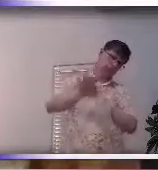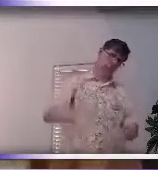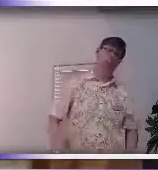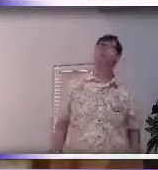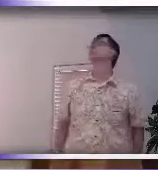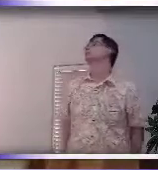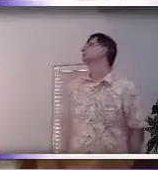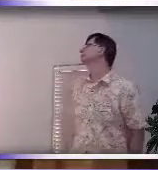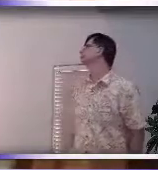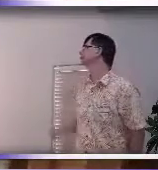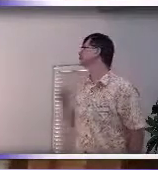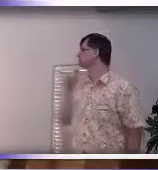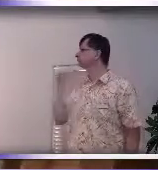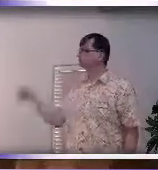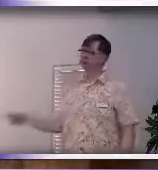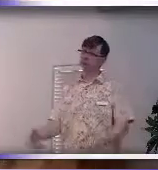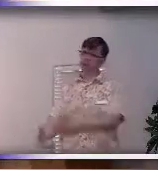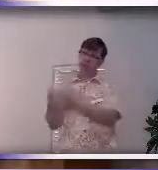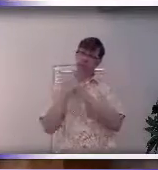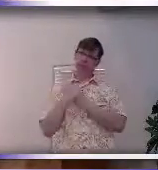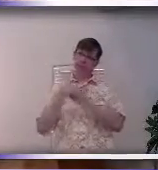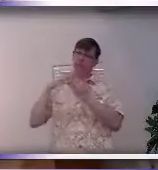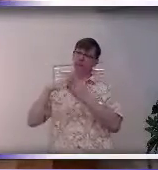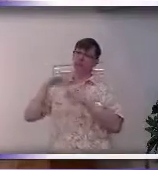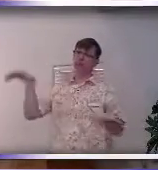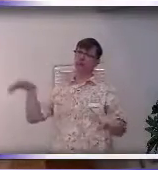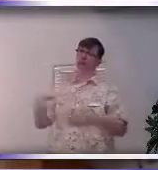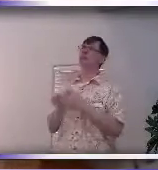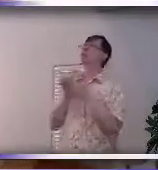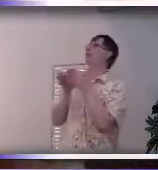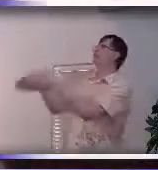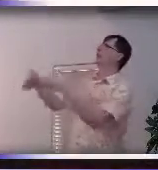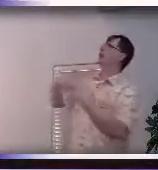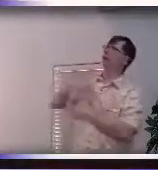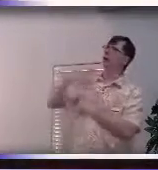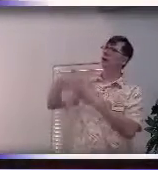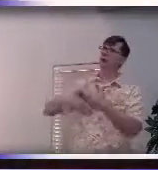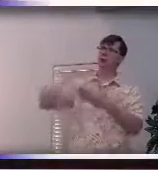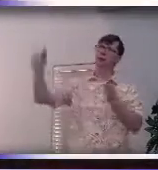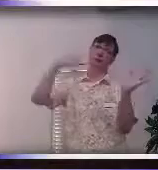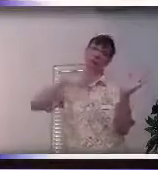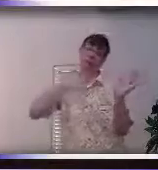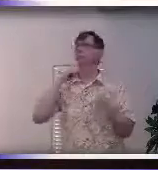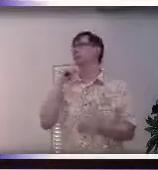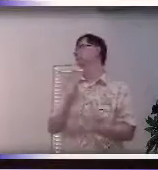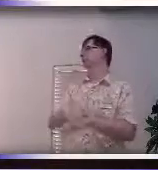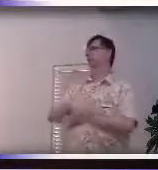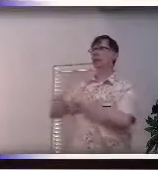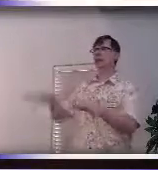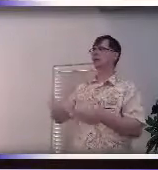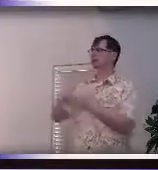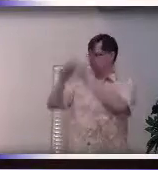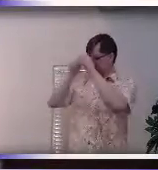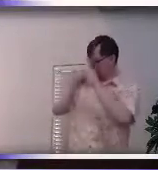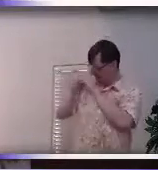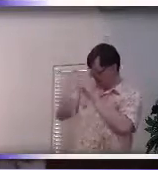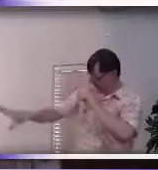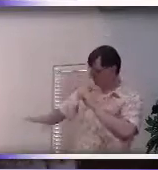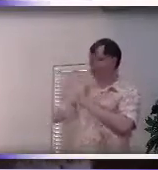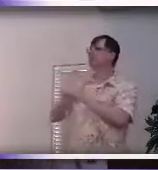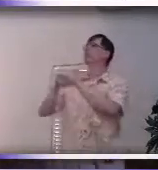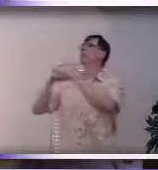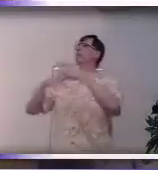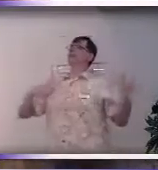Burn the boats, because we can't afford a way out of this. We can't afford an escape hatch. There is